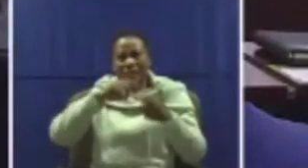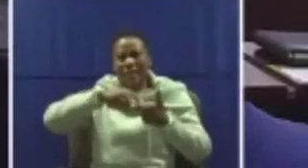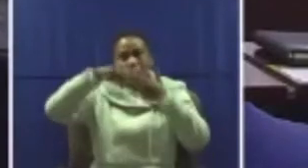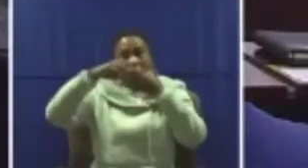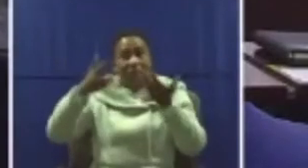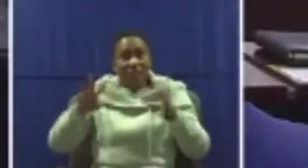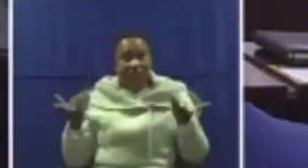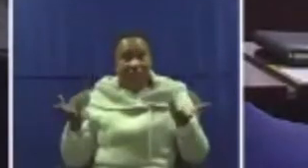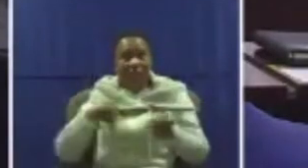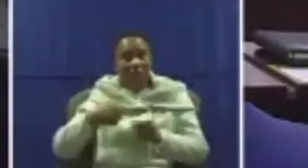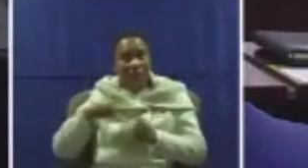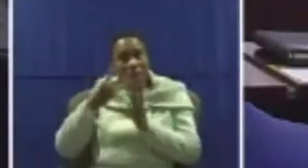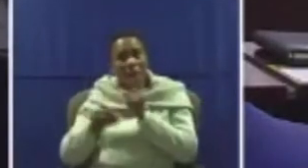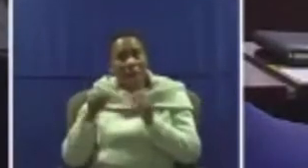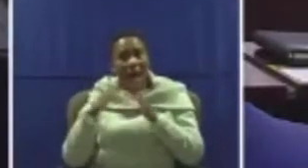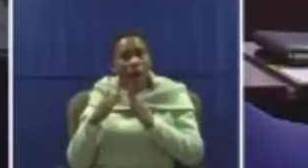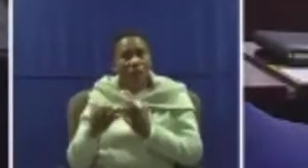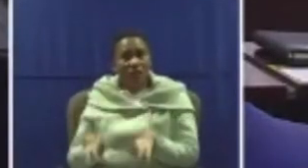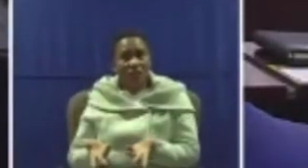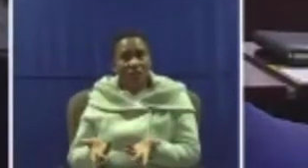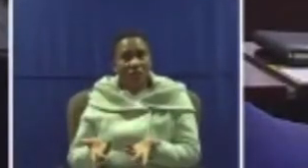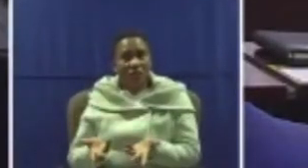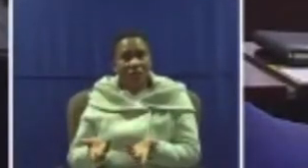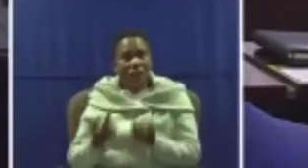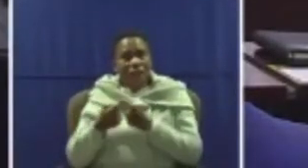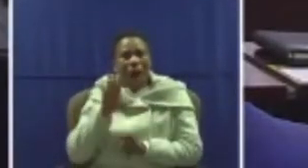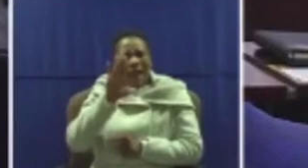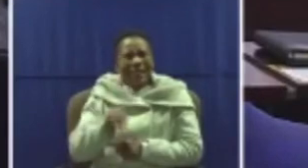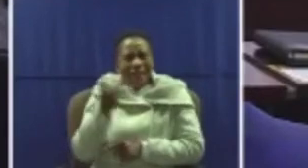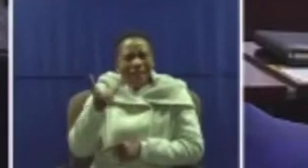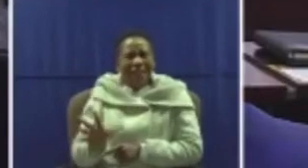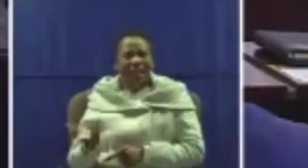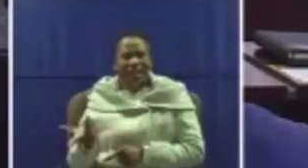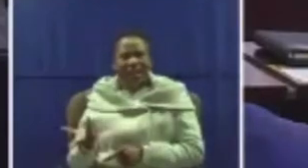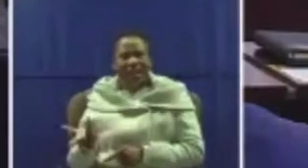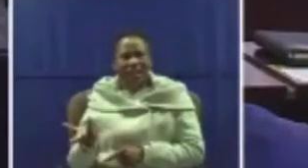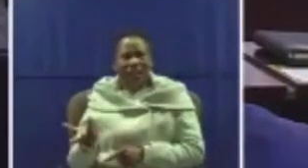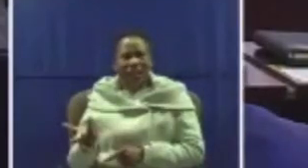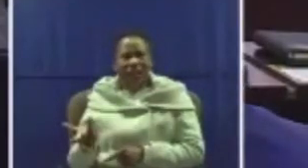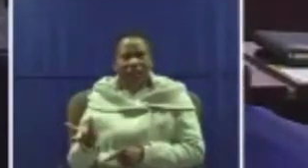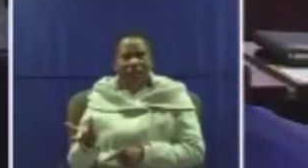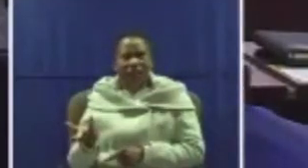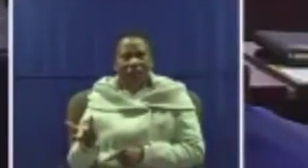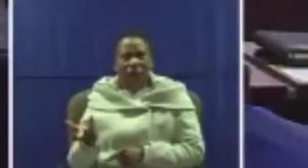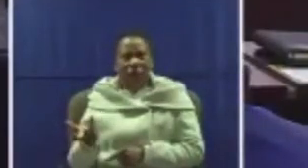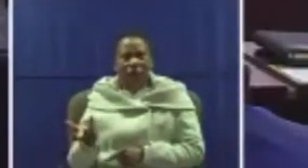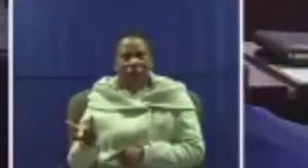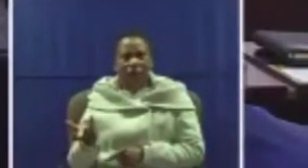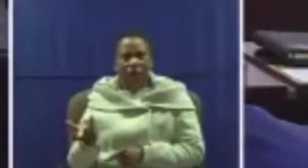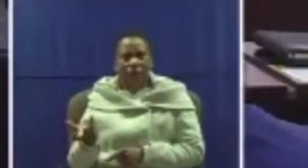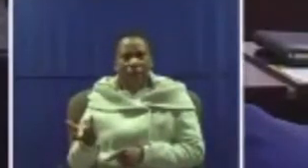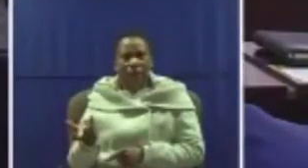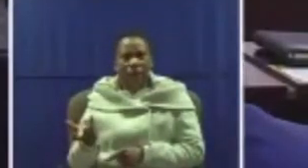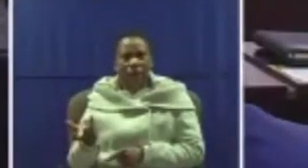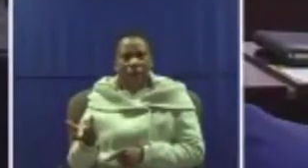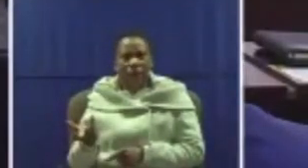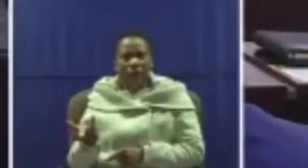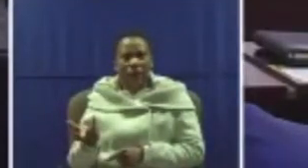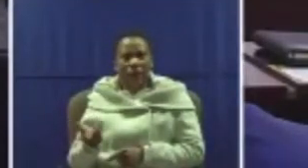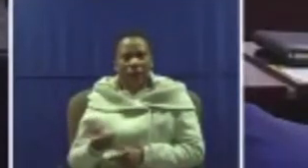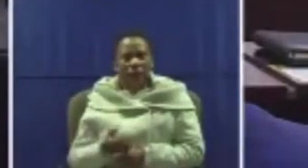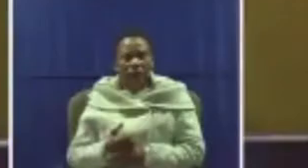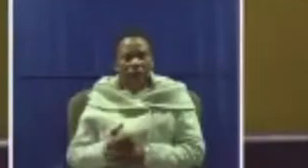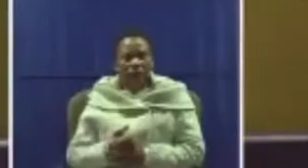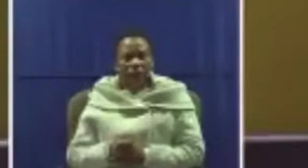House. Okay. For asking if you have suspended the rules. Carry them now. On what grounds are the members following